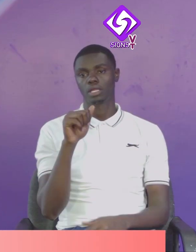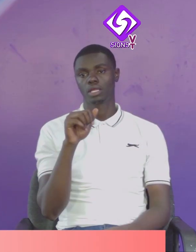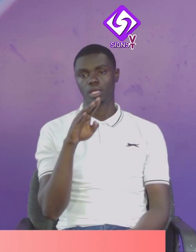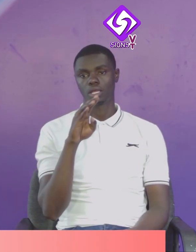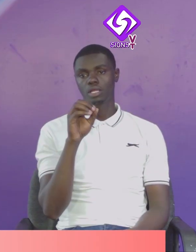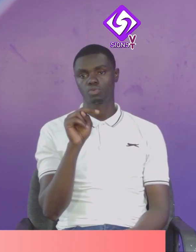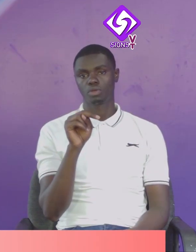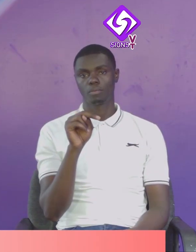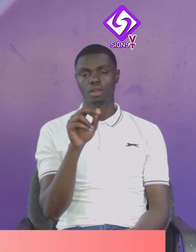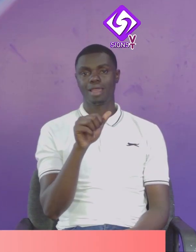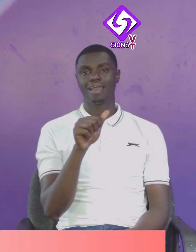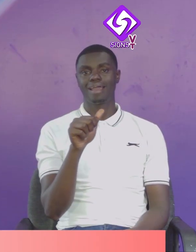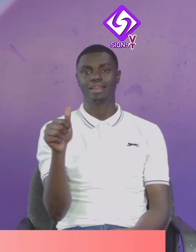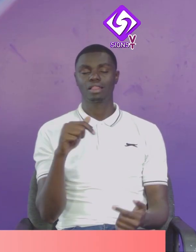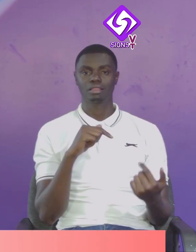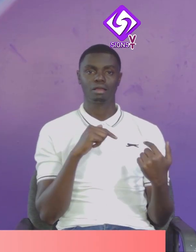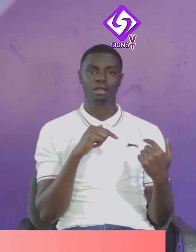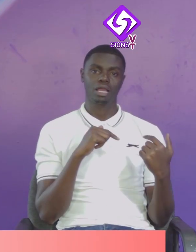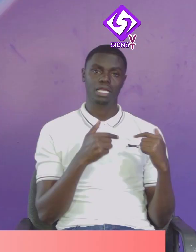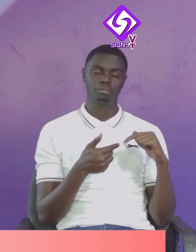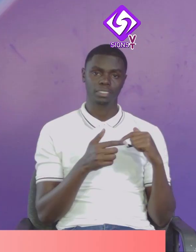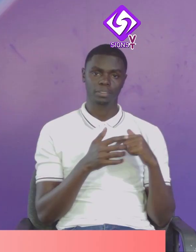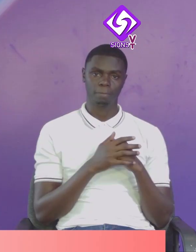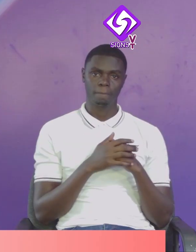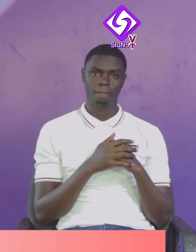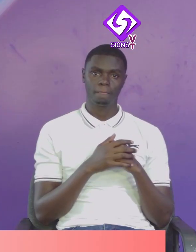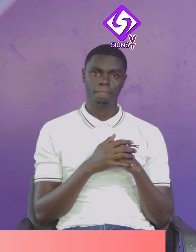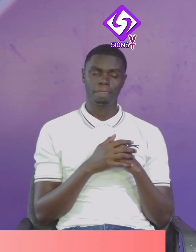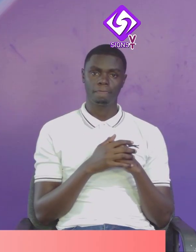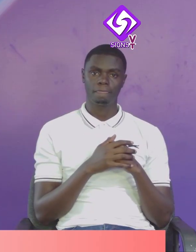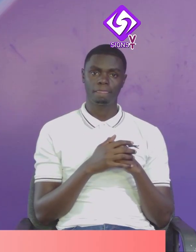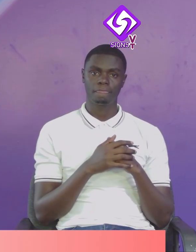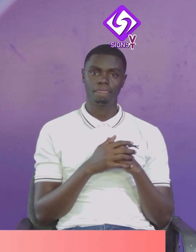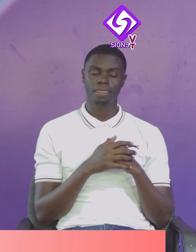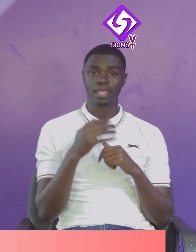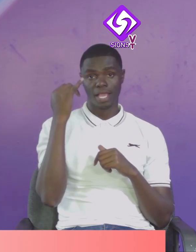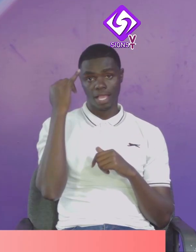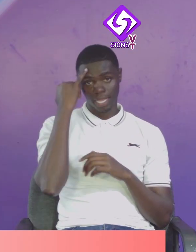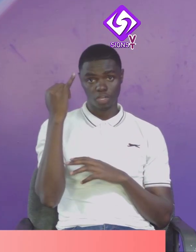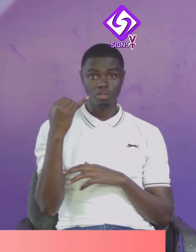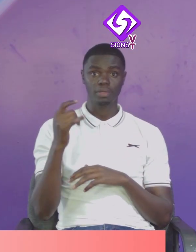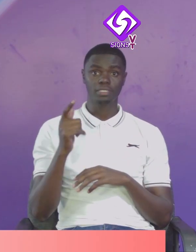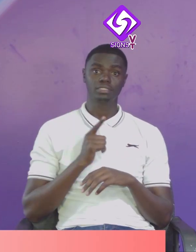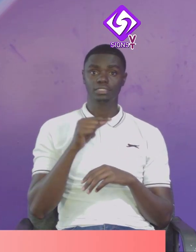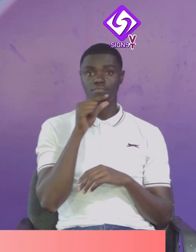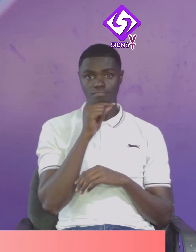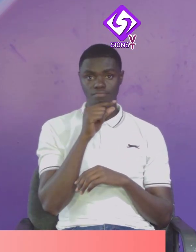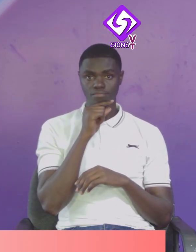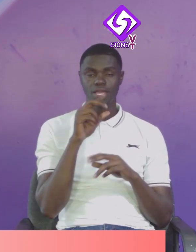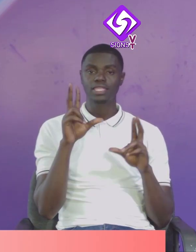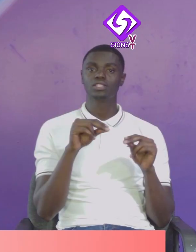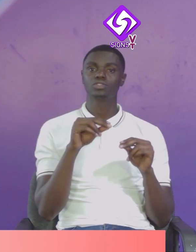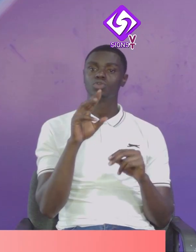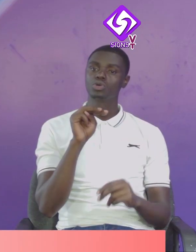another heartbreak. This is a heartbreak. Yeah. Because can you imagine, ladies and gentlemen, there is no